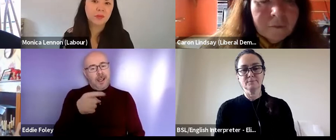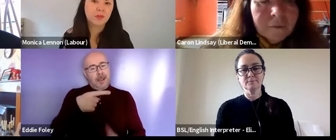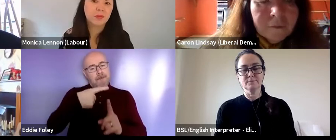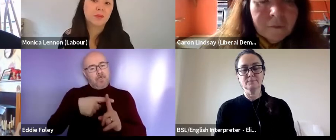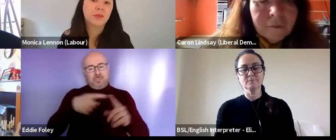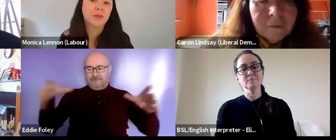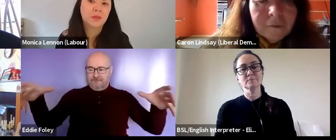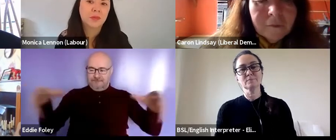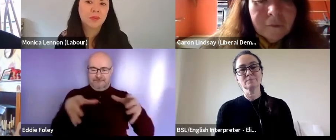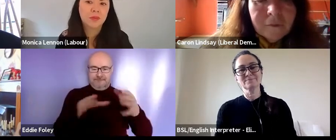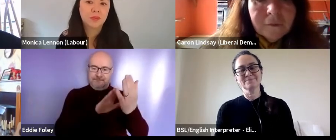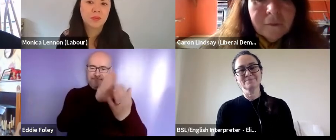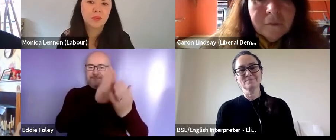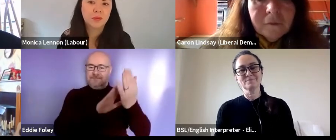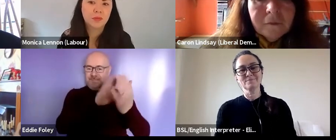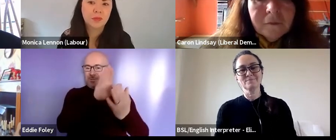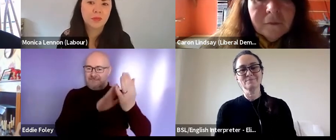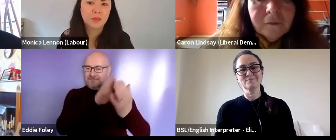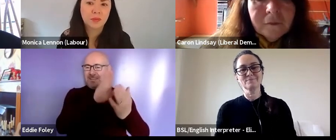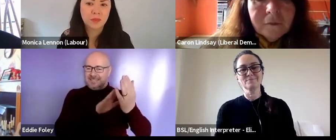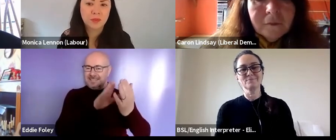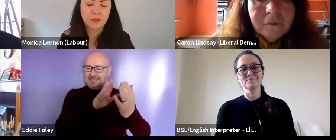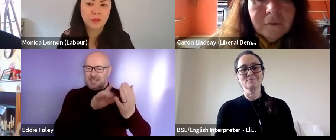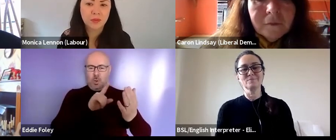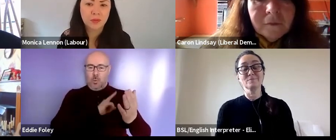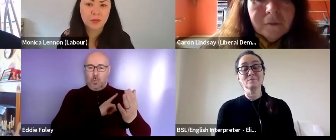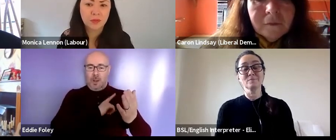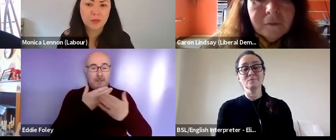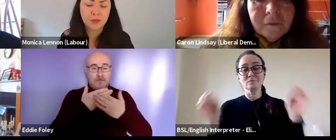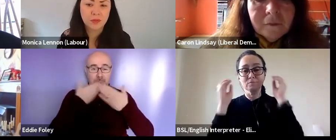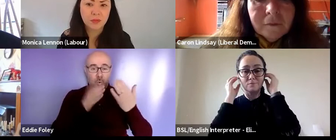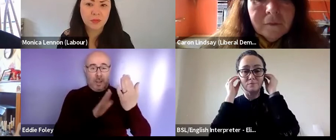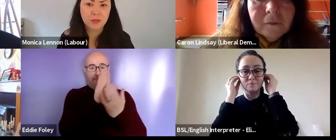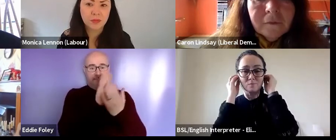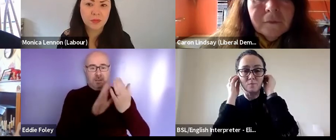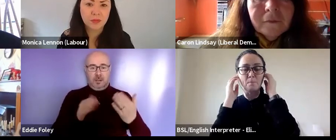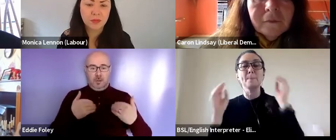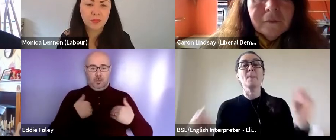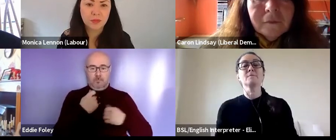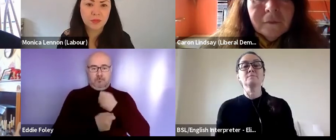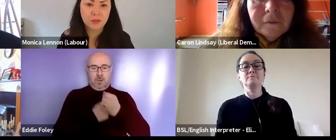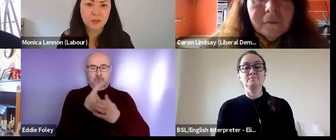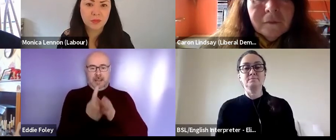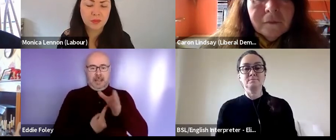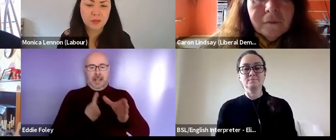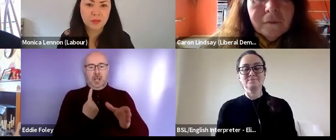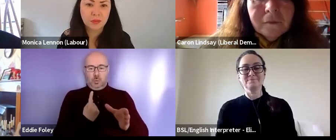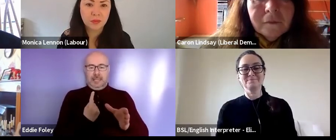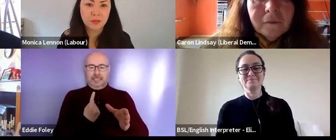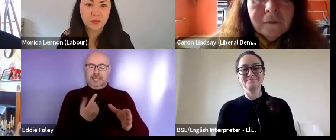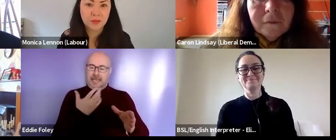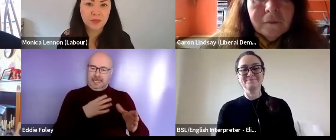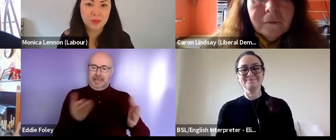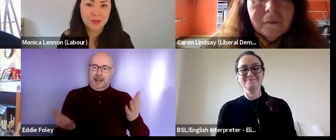well, because the danger is that we all end up with social isolation and mental health issues and looking at a screen. So I think there's a balance